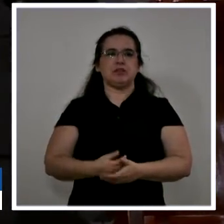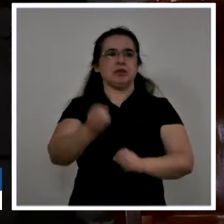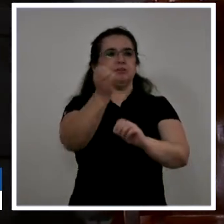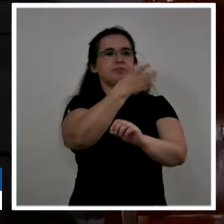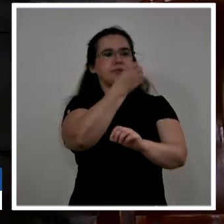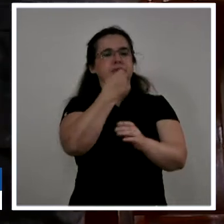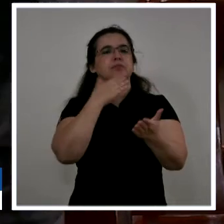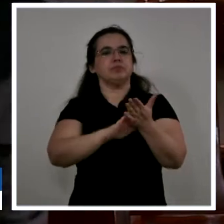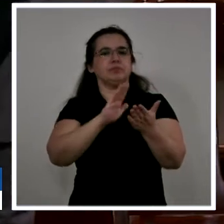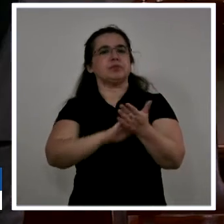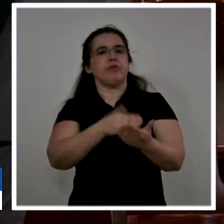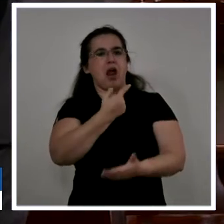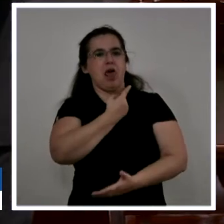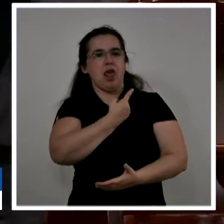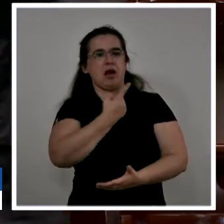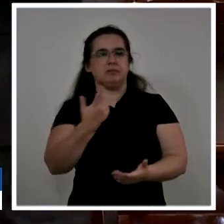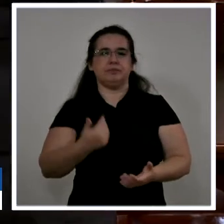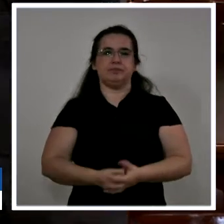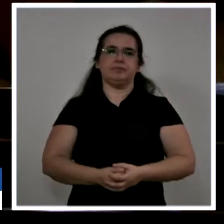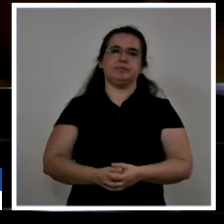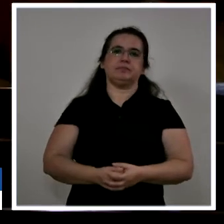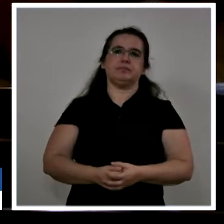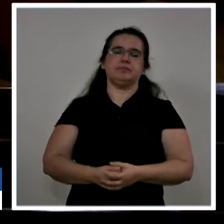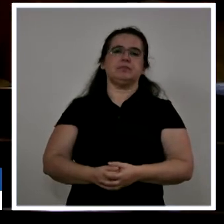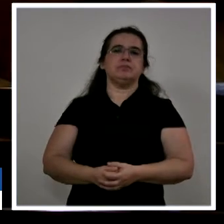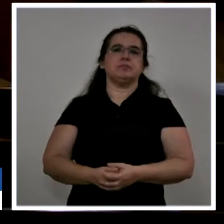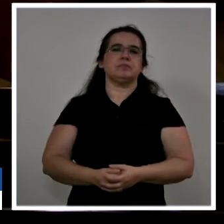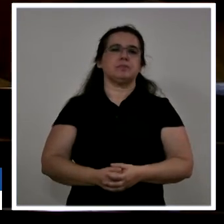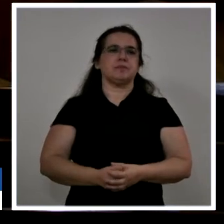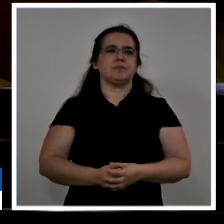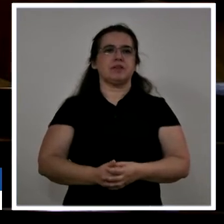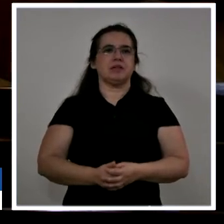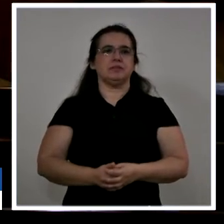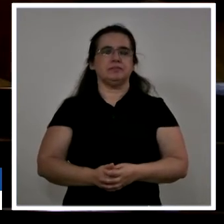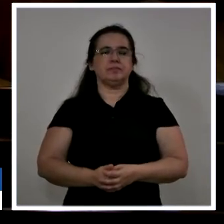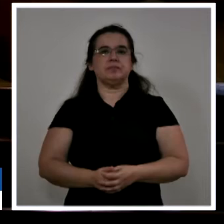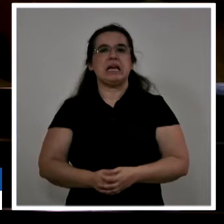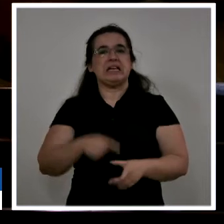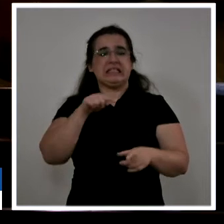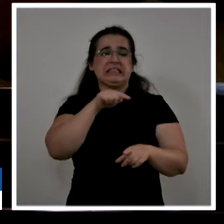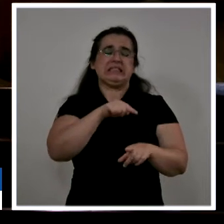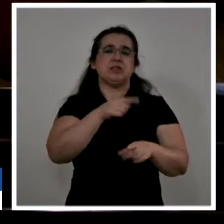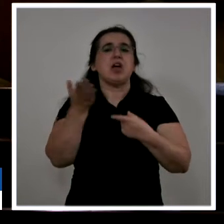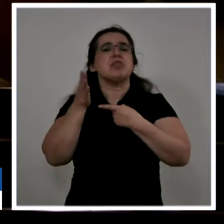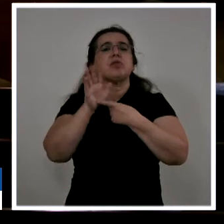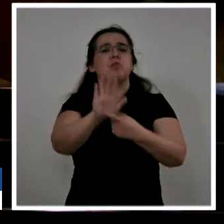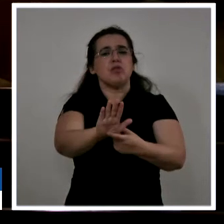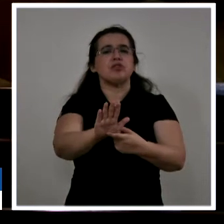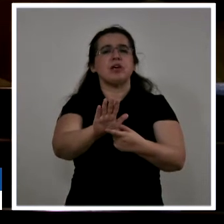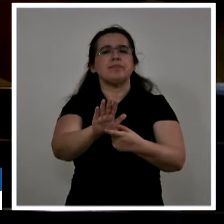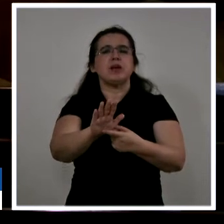verdade, comprovam, mostram estes dados. So this is demonstrating that multi-generational effect. E portanto isto demonstra o